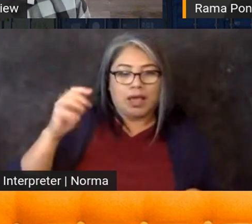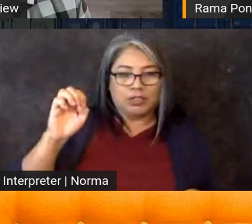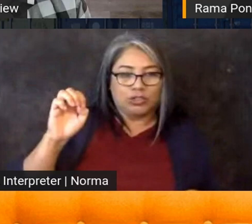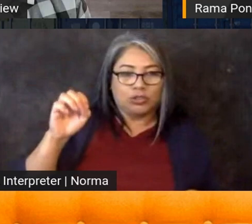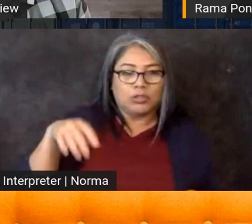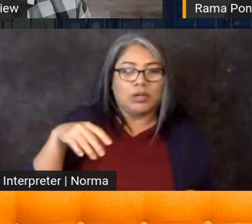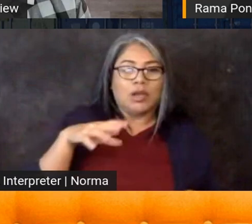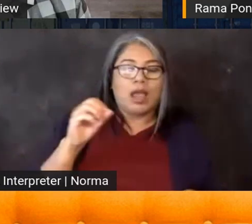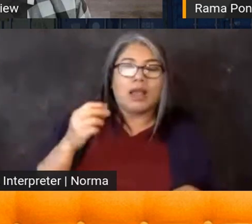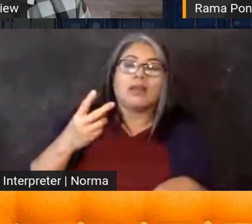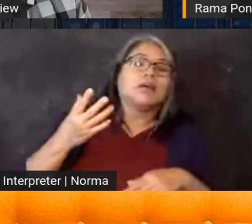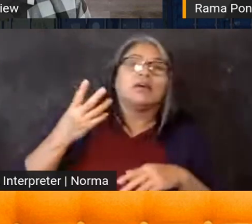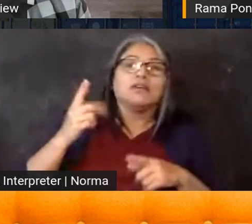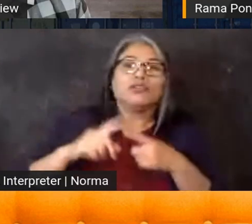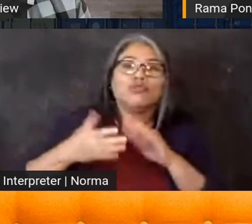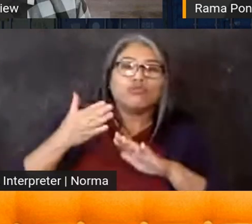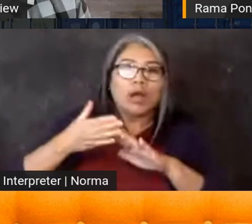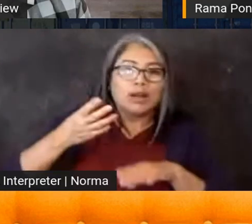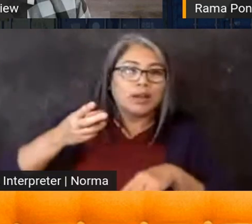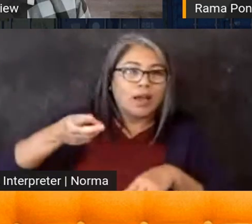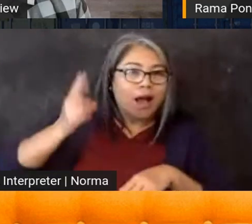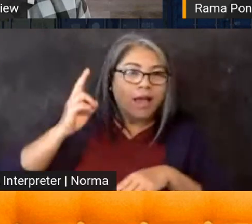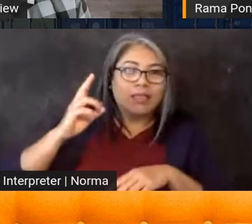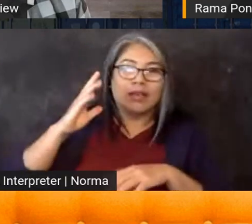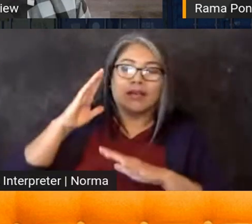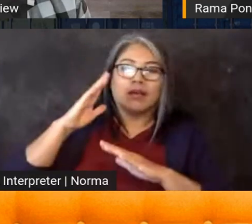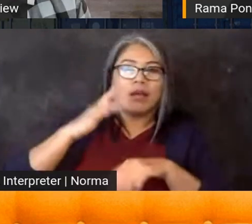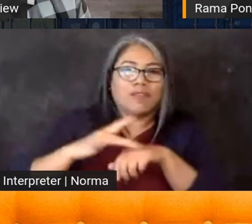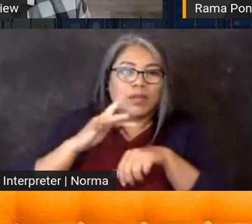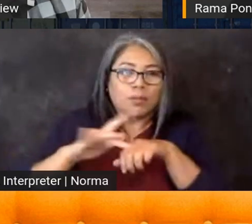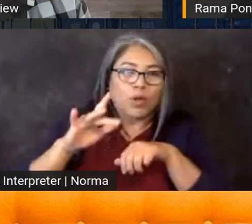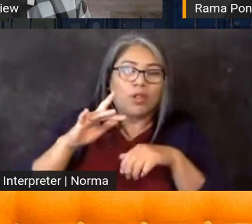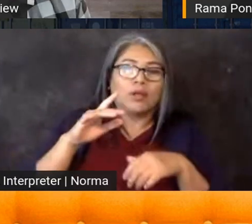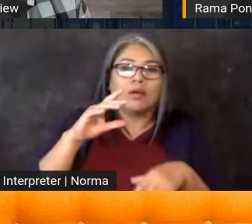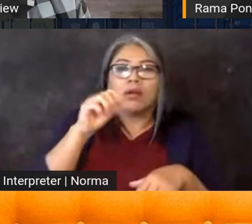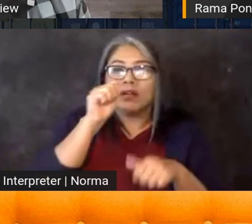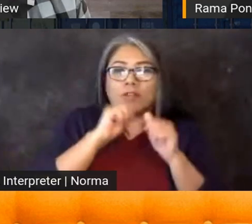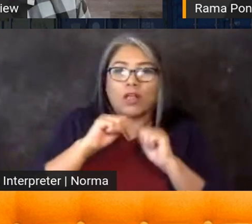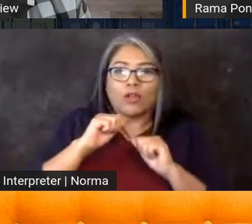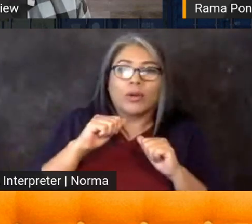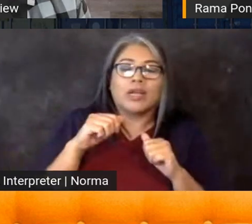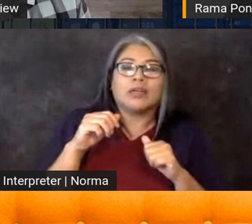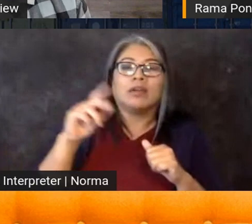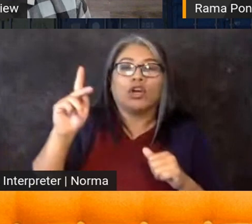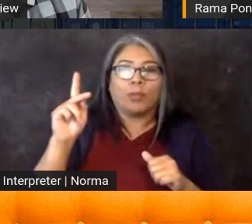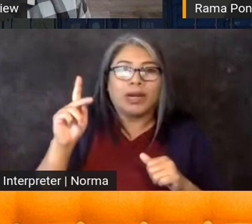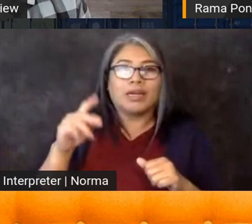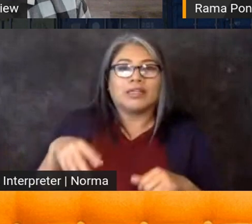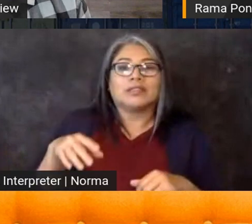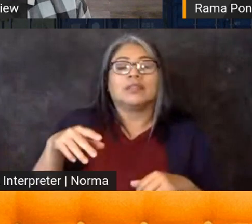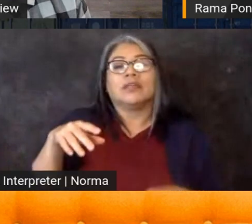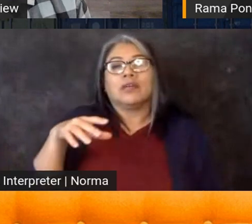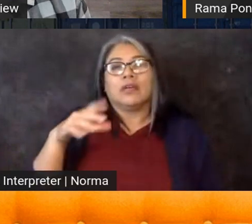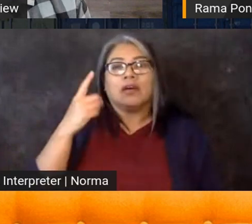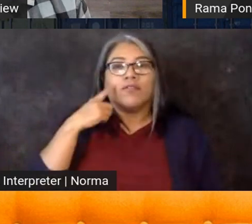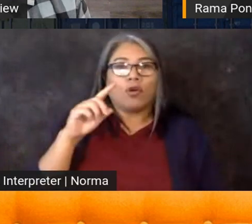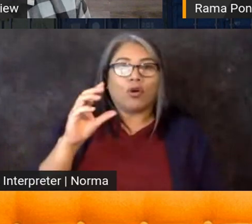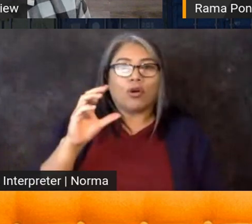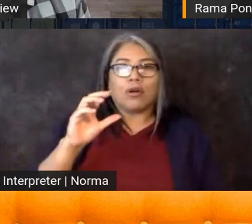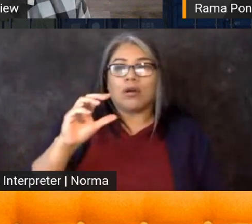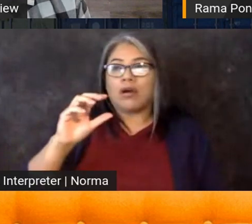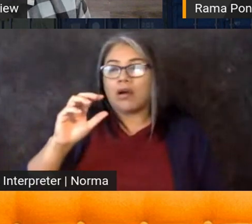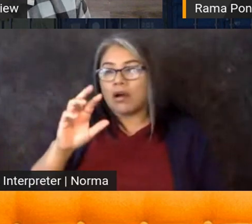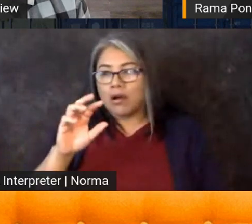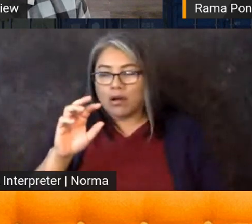in locations like ships, oil rigs, for 5G or ML type of use cases. So one of the key benefits is